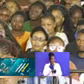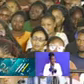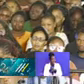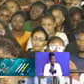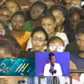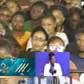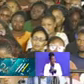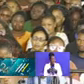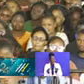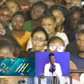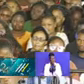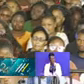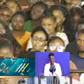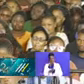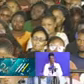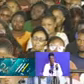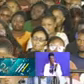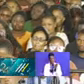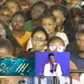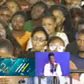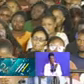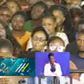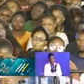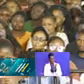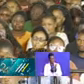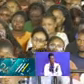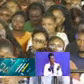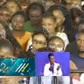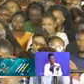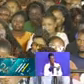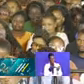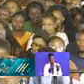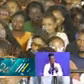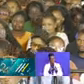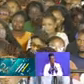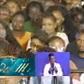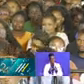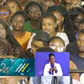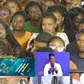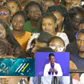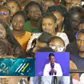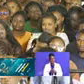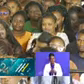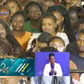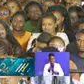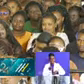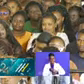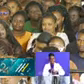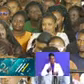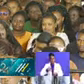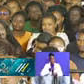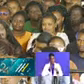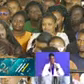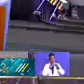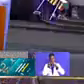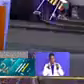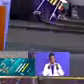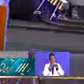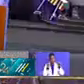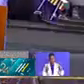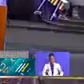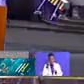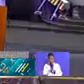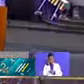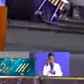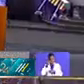amen and that's what the books are meant for somebody say say Amen so when we talk about altar